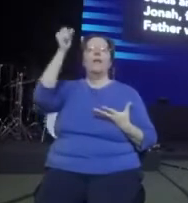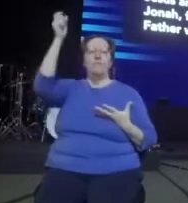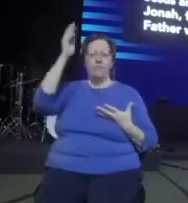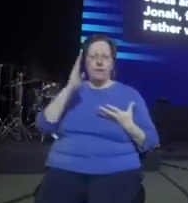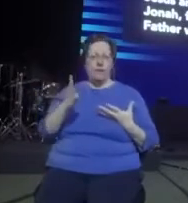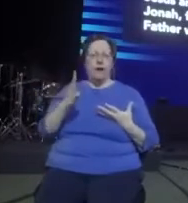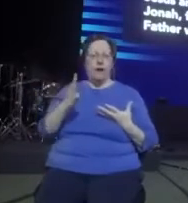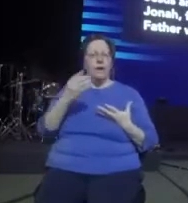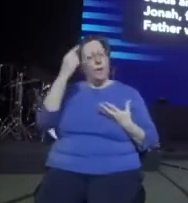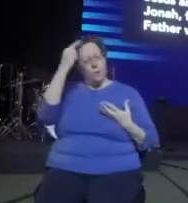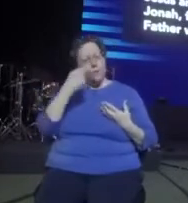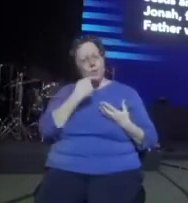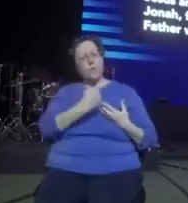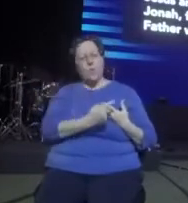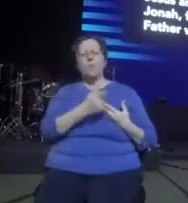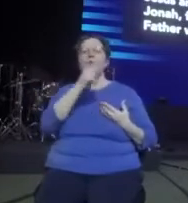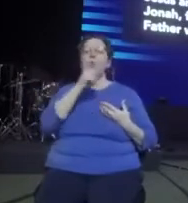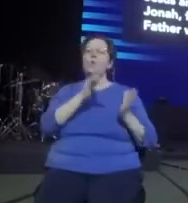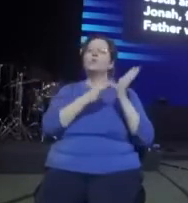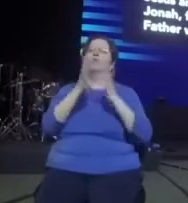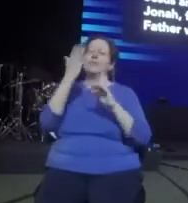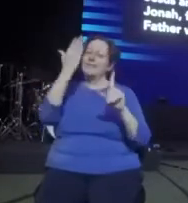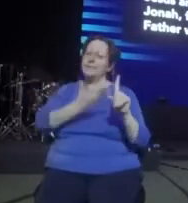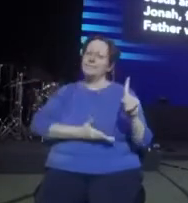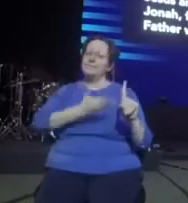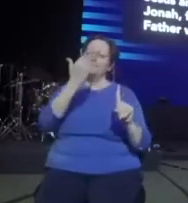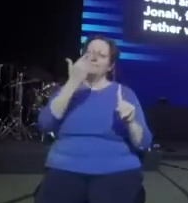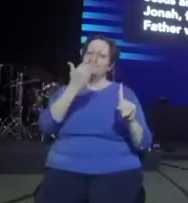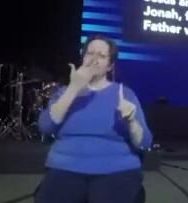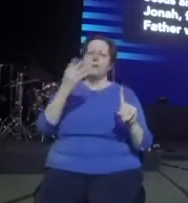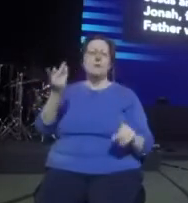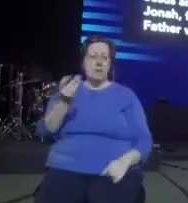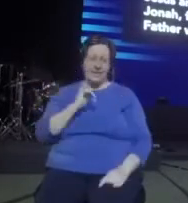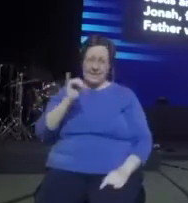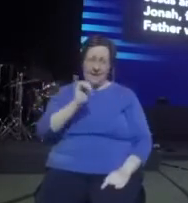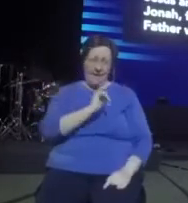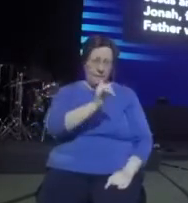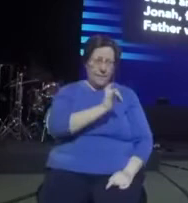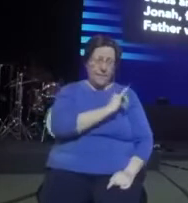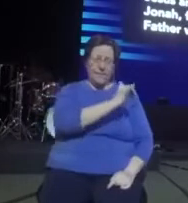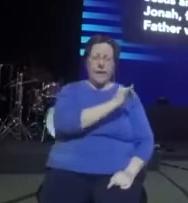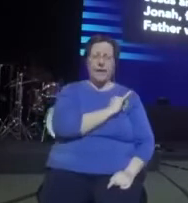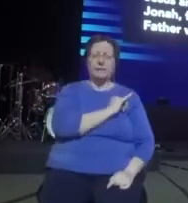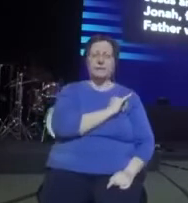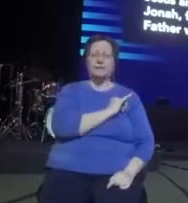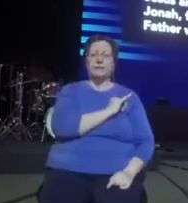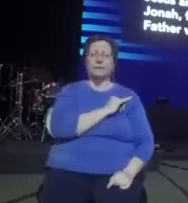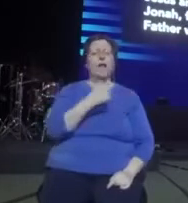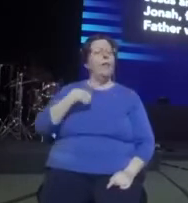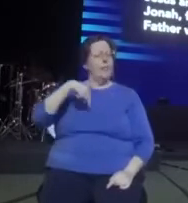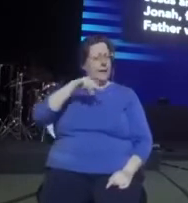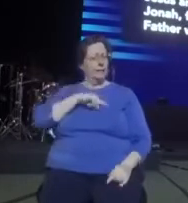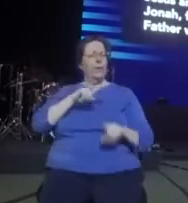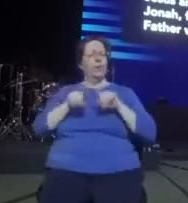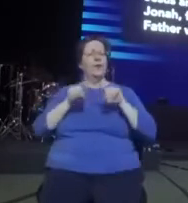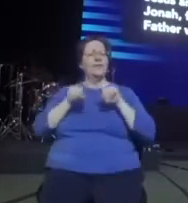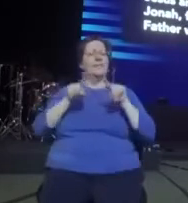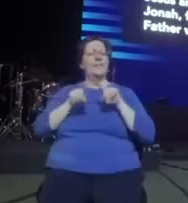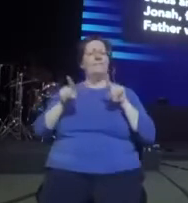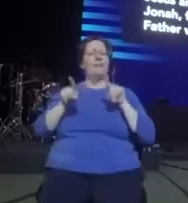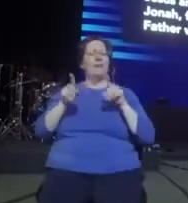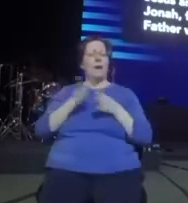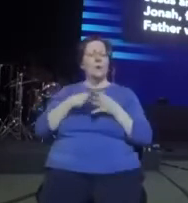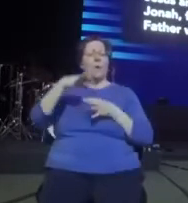and I can hear from the authority of God all the time. And that's what makes us different than the